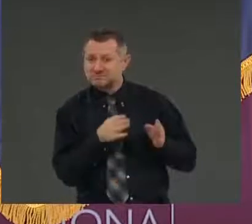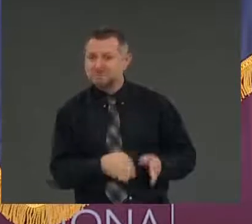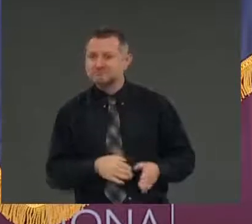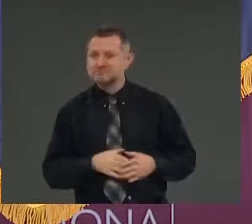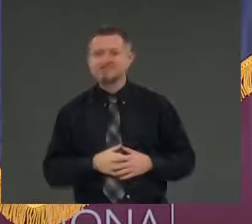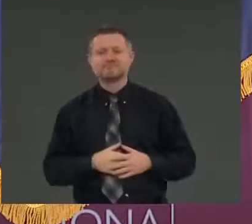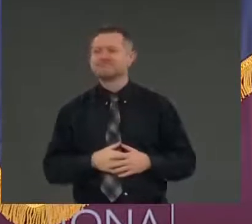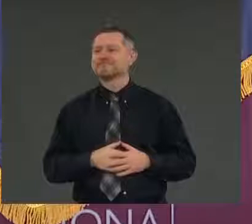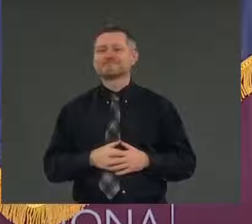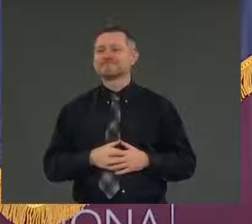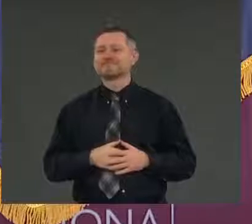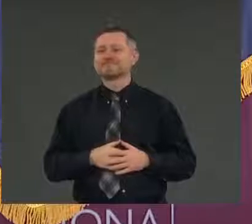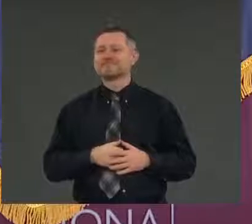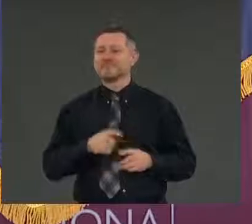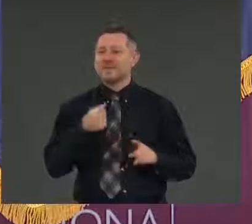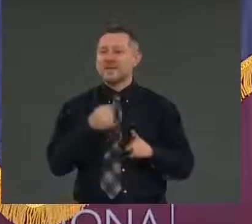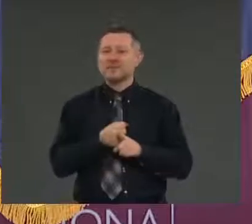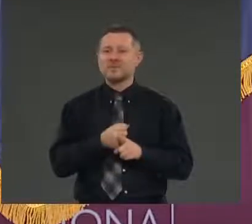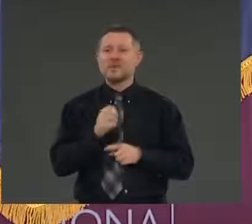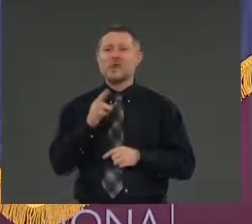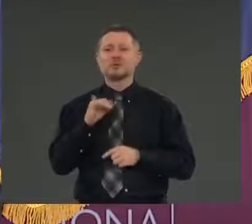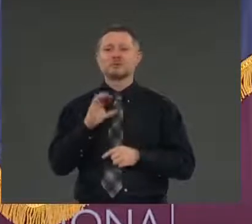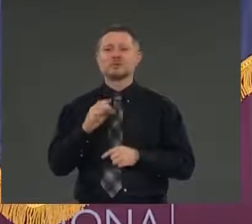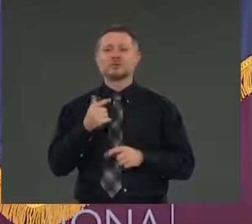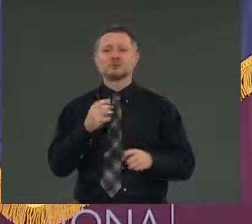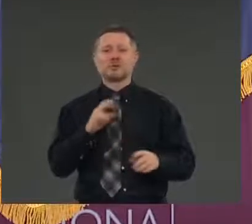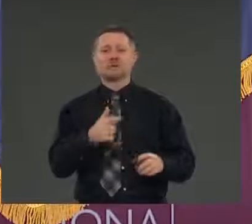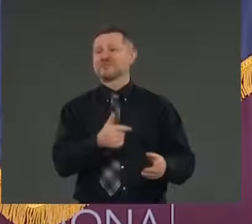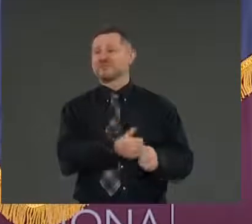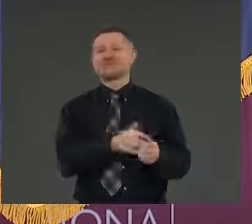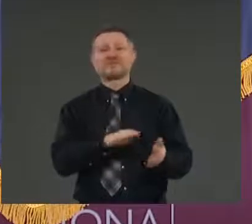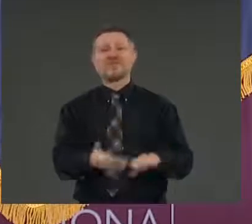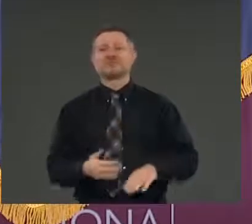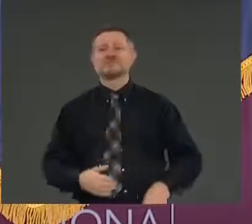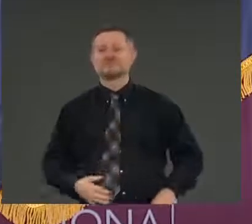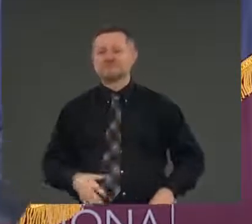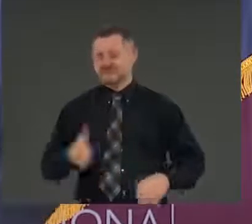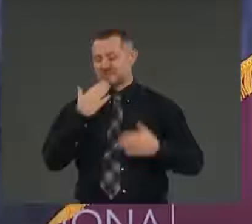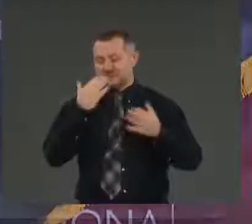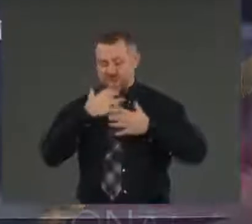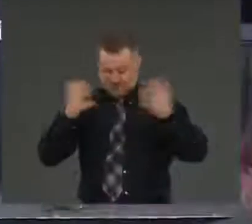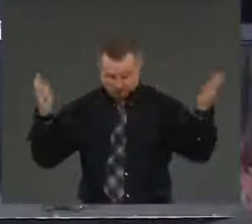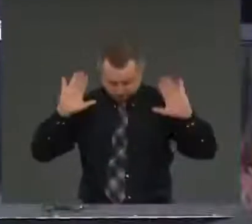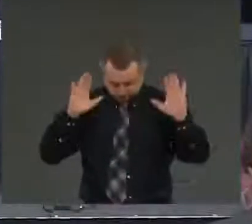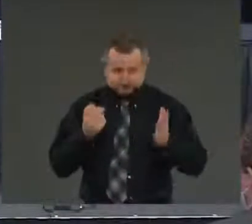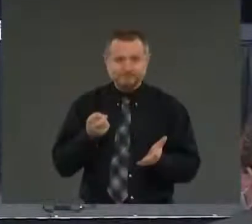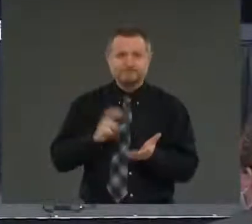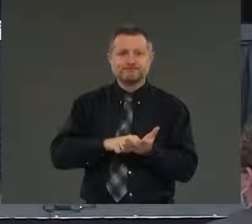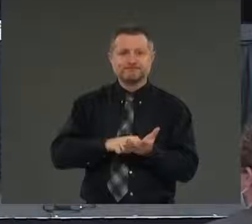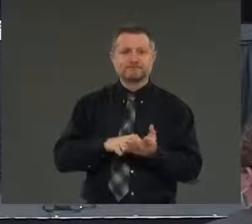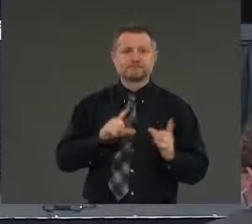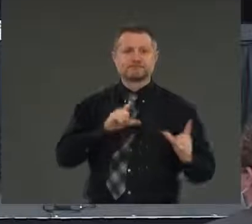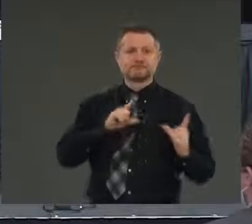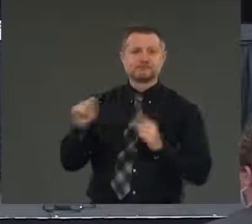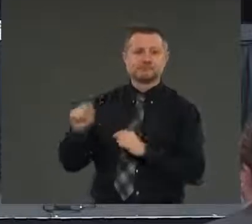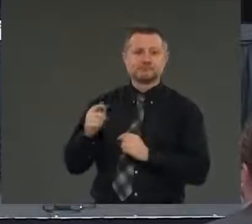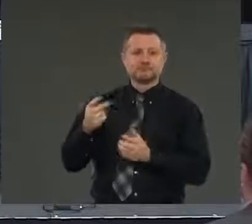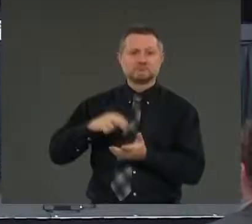Eric Garner? No, I'm with the protesters. Thank you very much. A bunch of